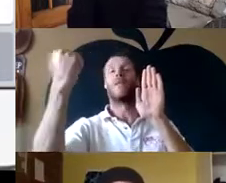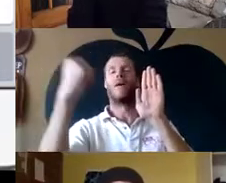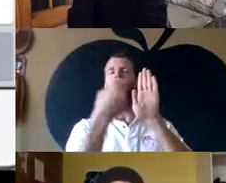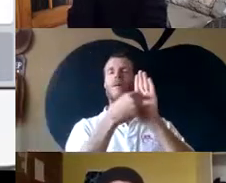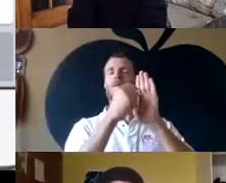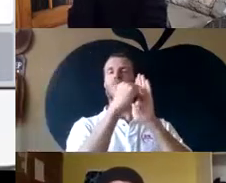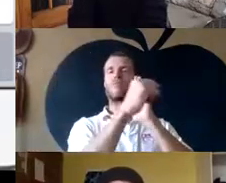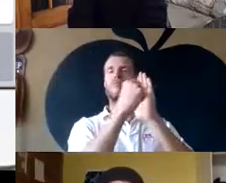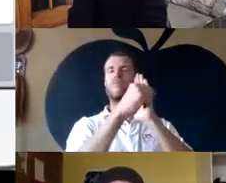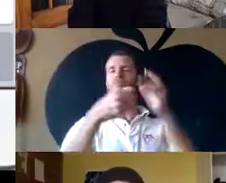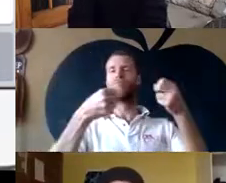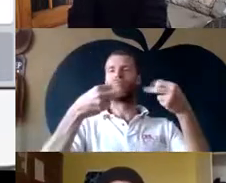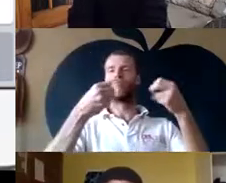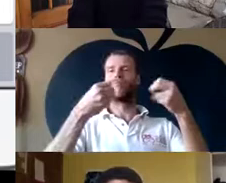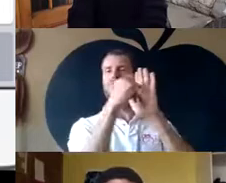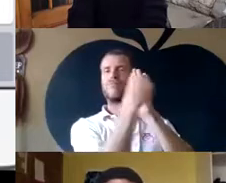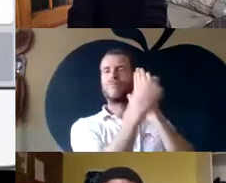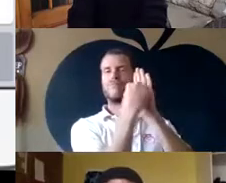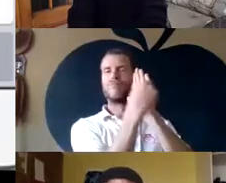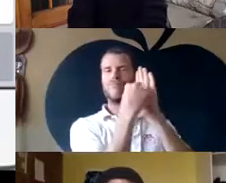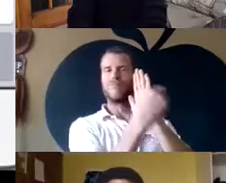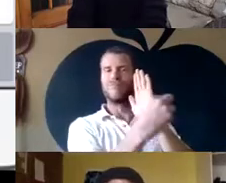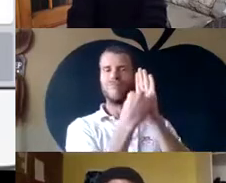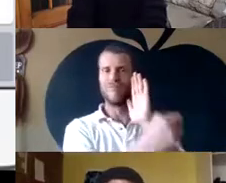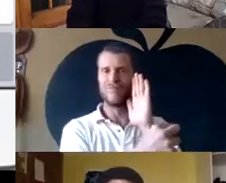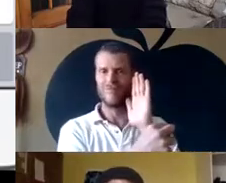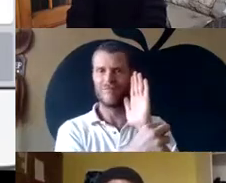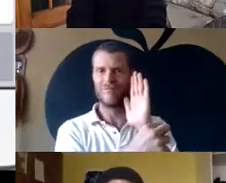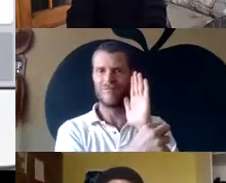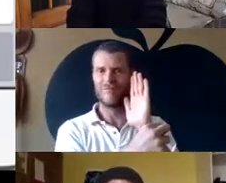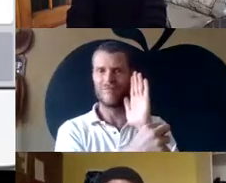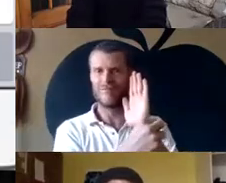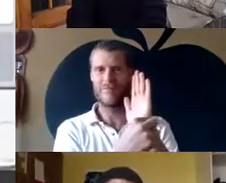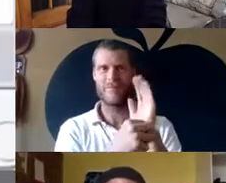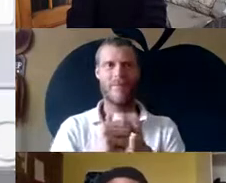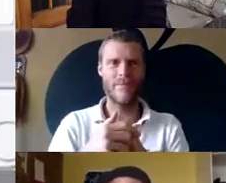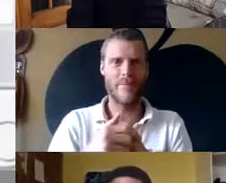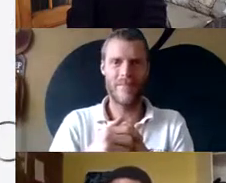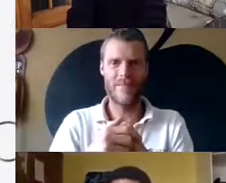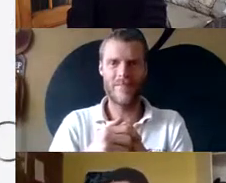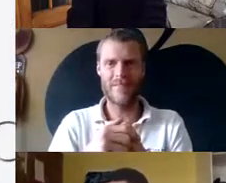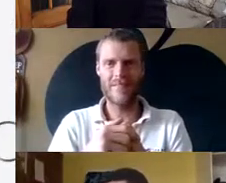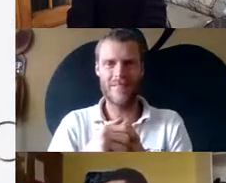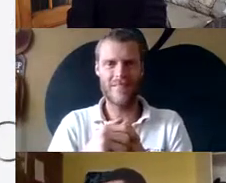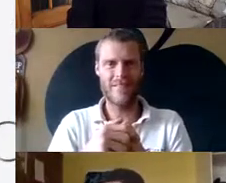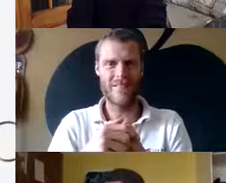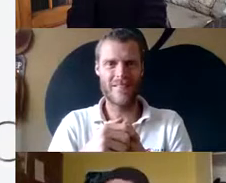When that person is speaking, it will actually convert whatever he's saying in text.